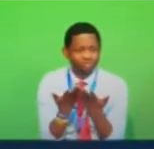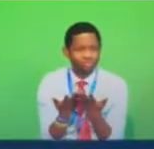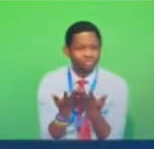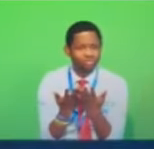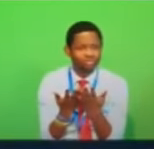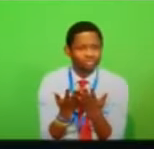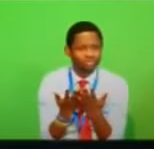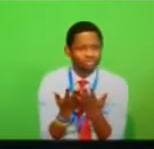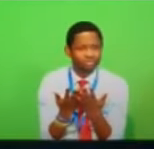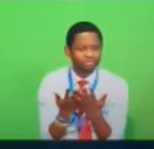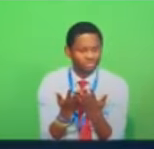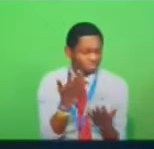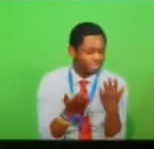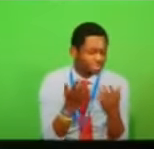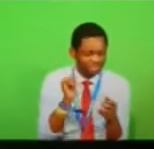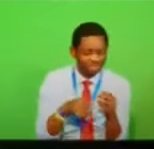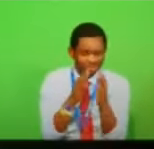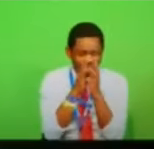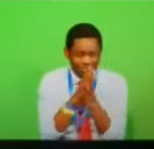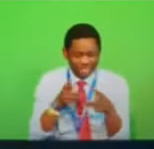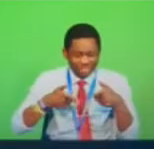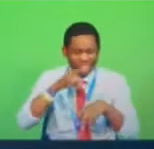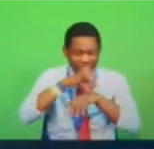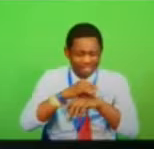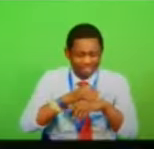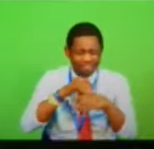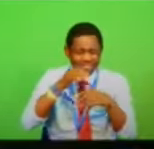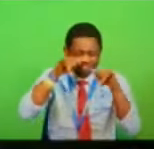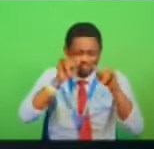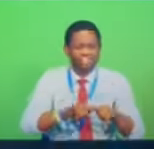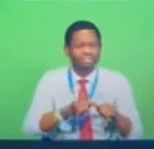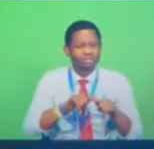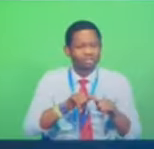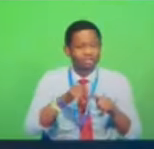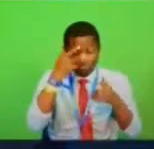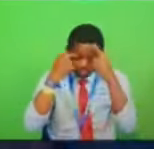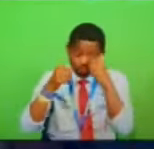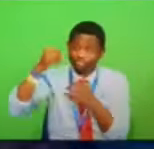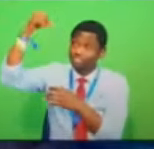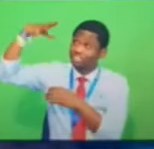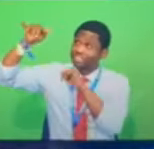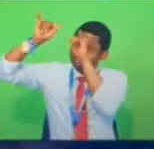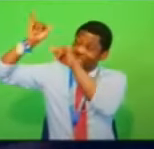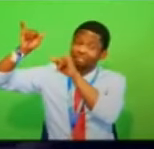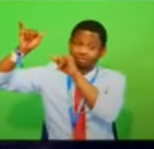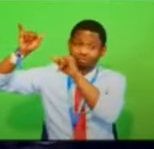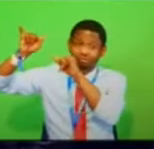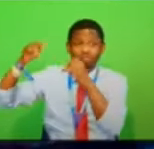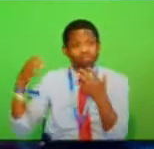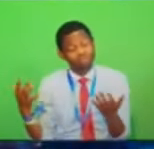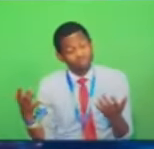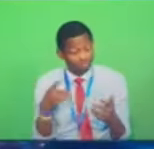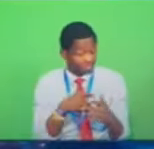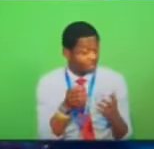prayed, let the earth stand still, because it is the earth that moves around the sun. The sun has always been stationary. Anyway, for